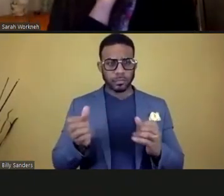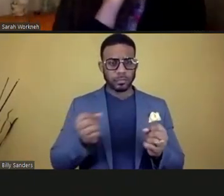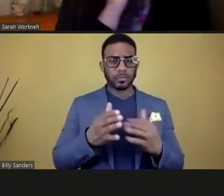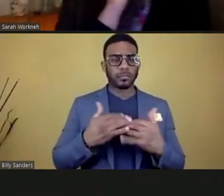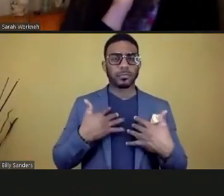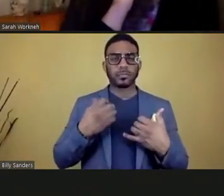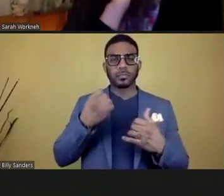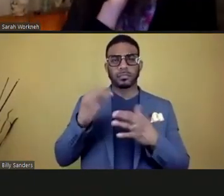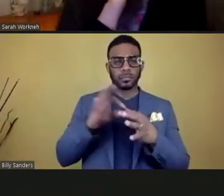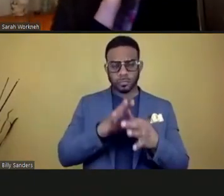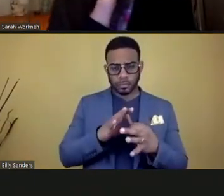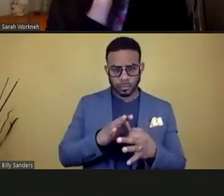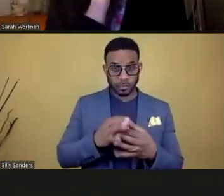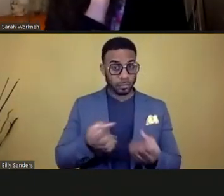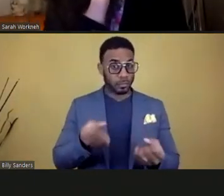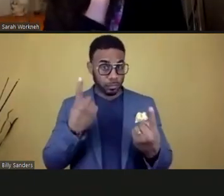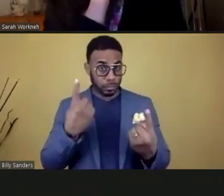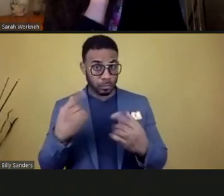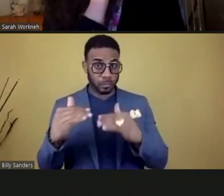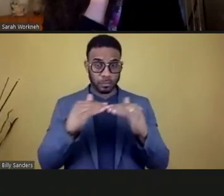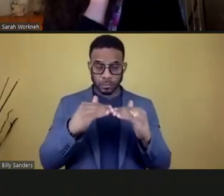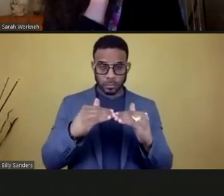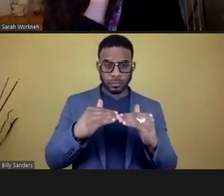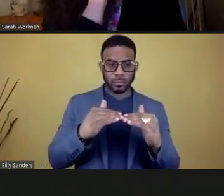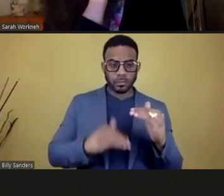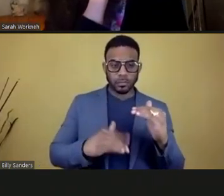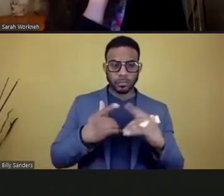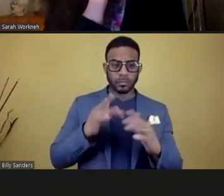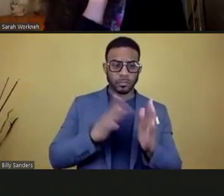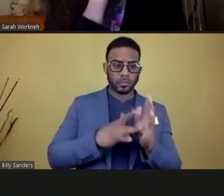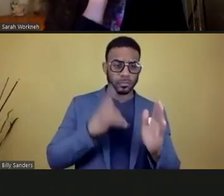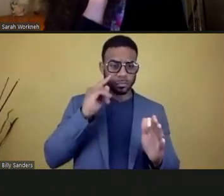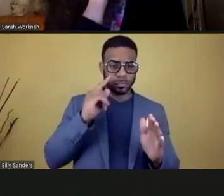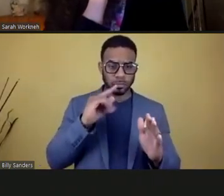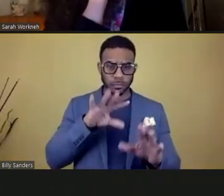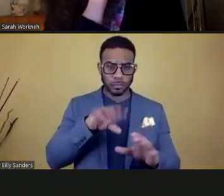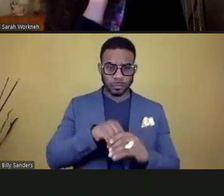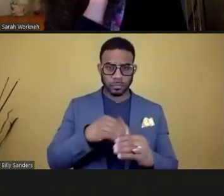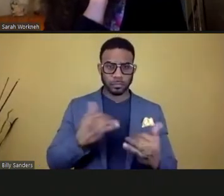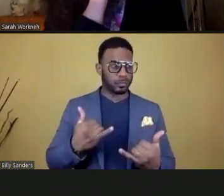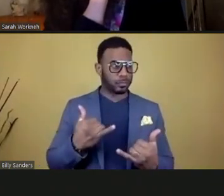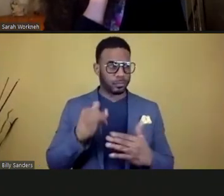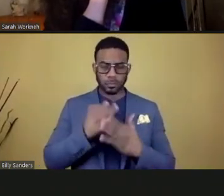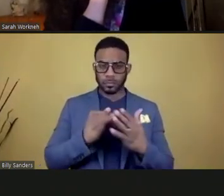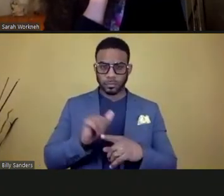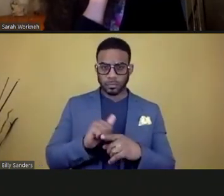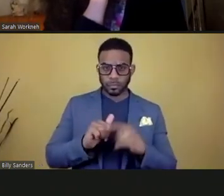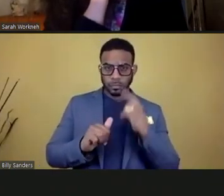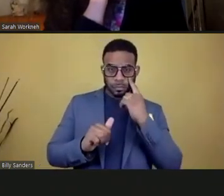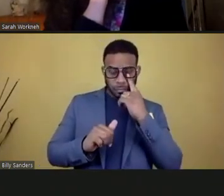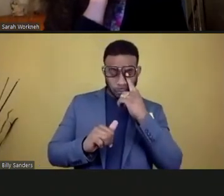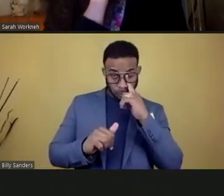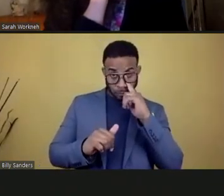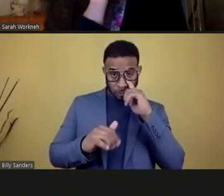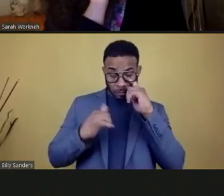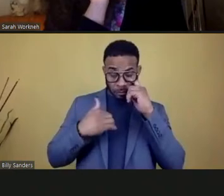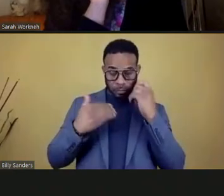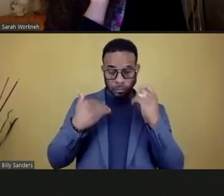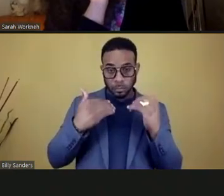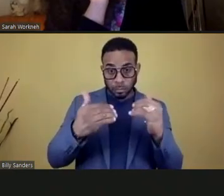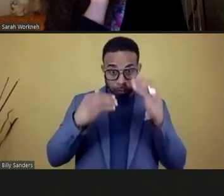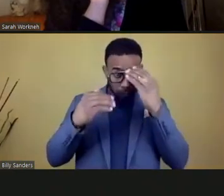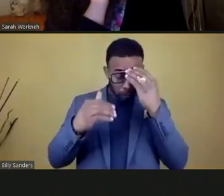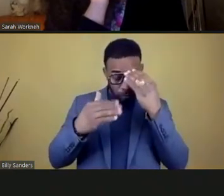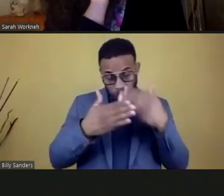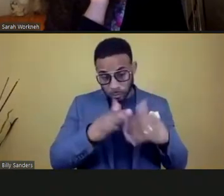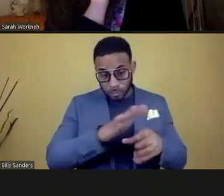stronger connections, understanding and equity through the exploration of engaged contemporary art practices. As we move forward